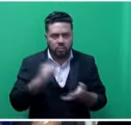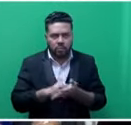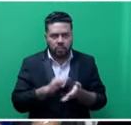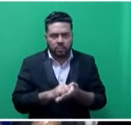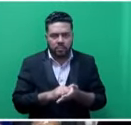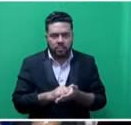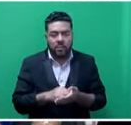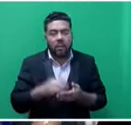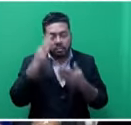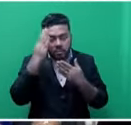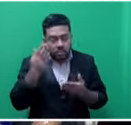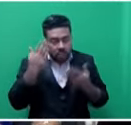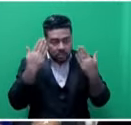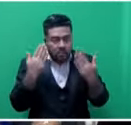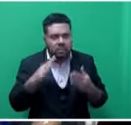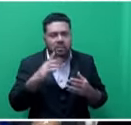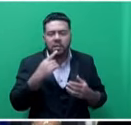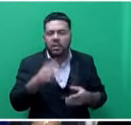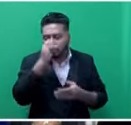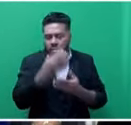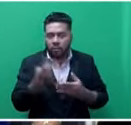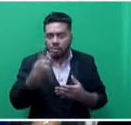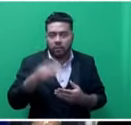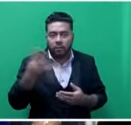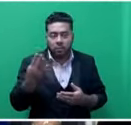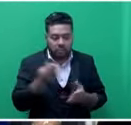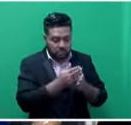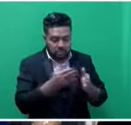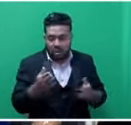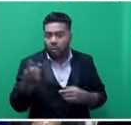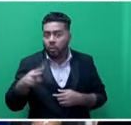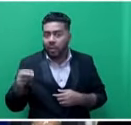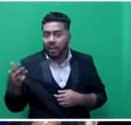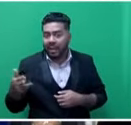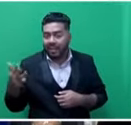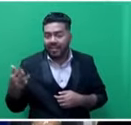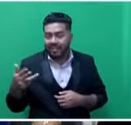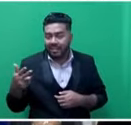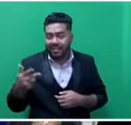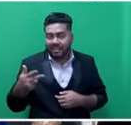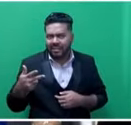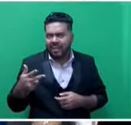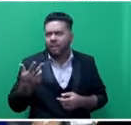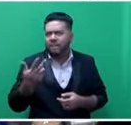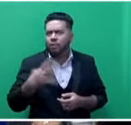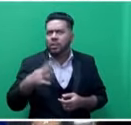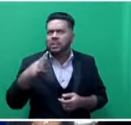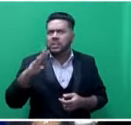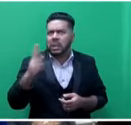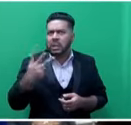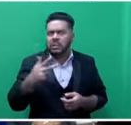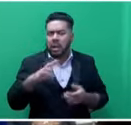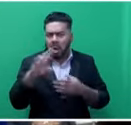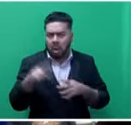Honourable Speaker, the experience from 2014 and 2018 is that the 48 hours blackout is